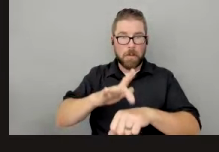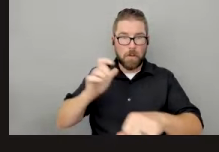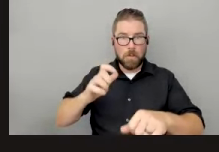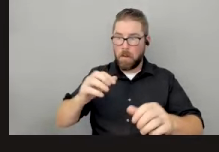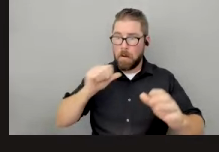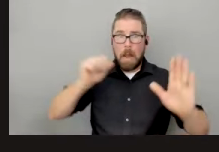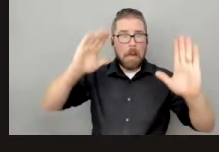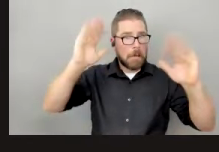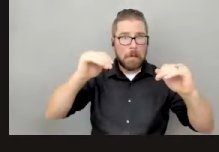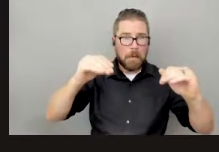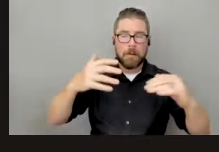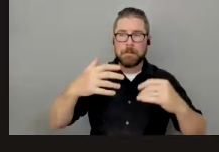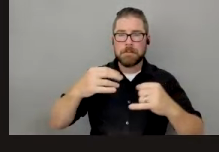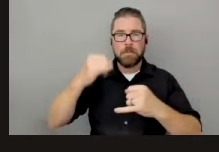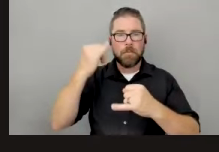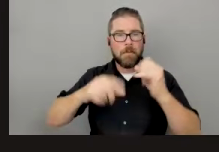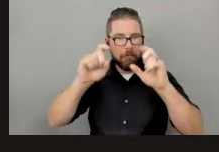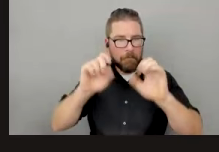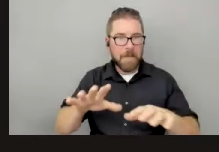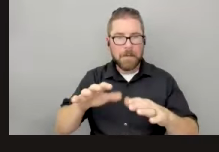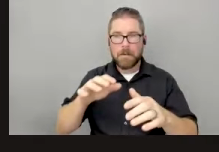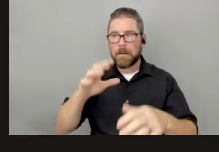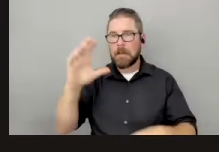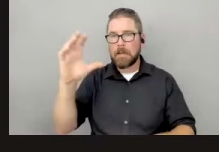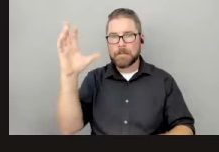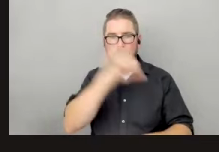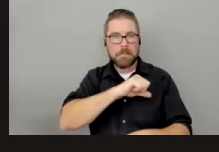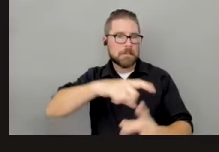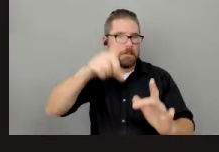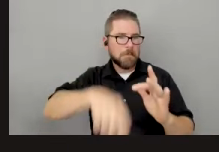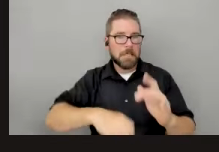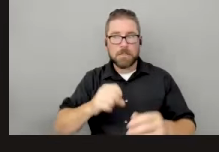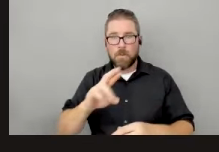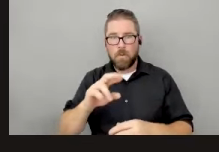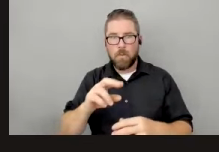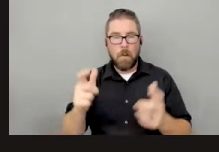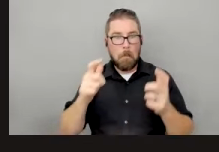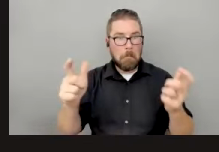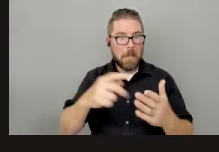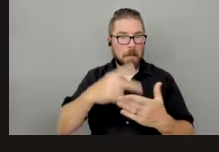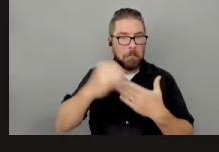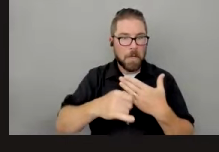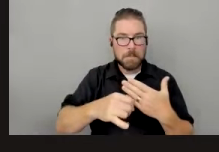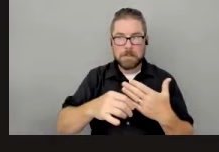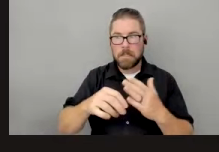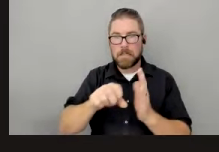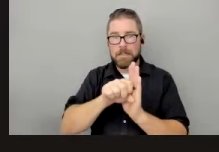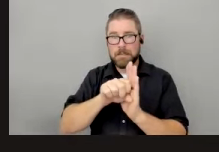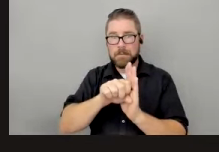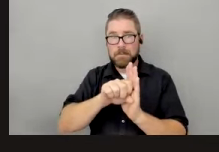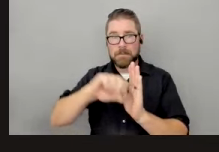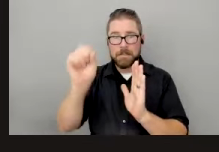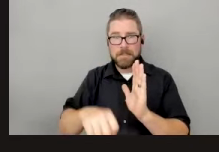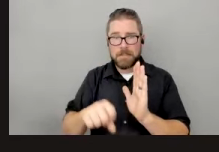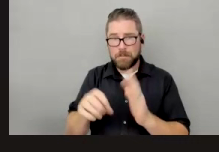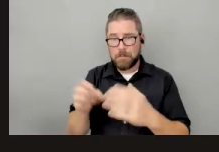their final or like a project or one project or whatever it may be, right? And then it's like already the end of the semester. And so, in those